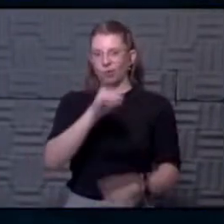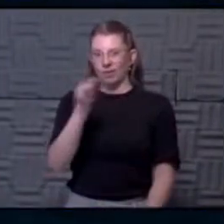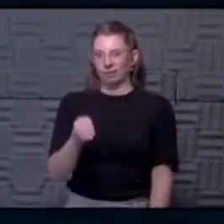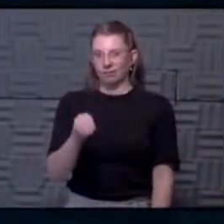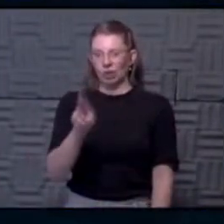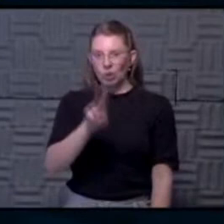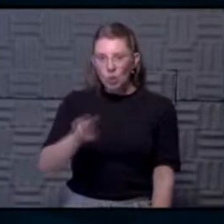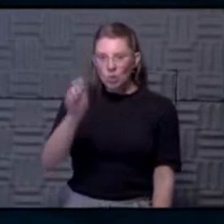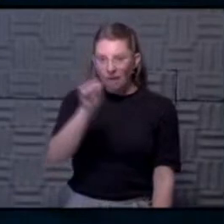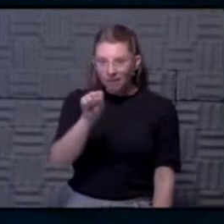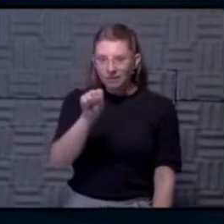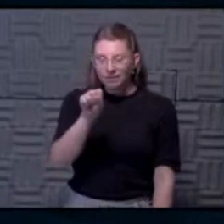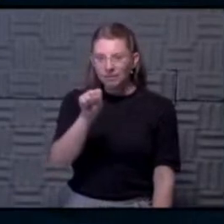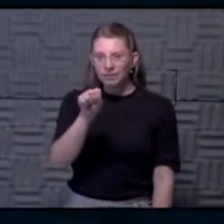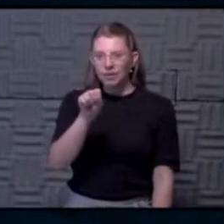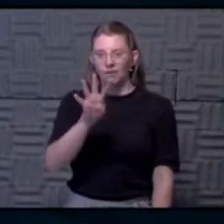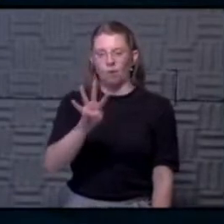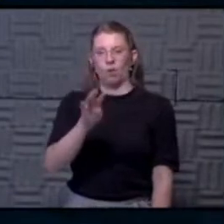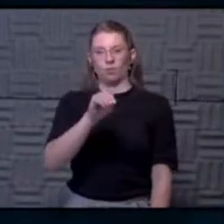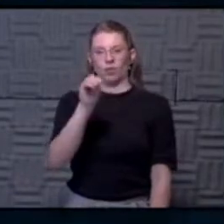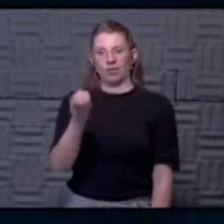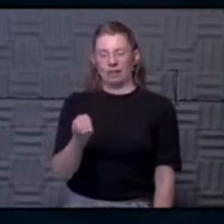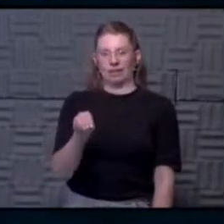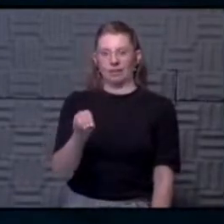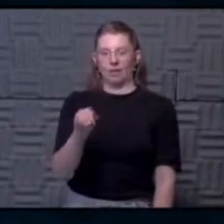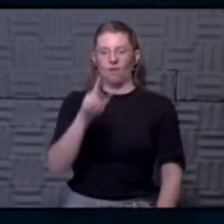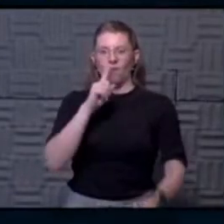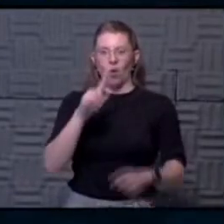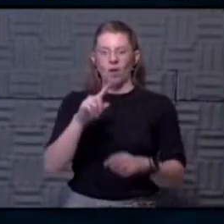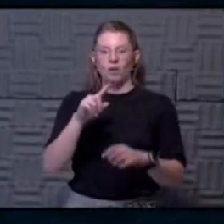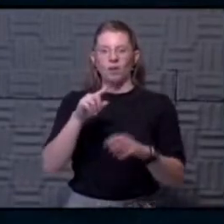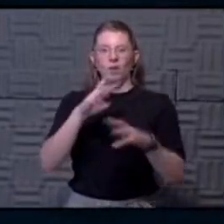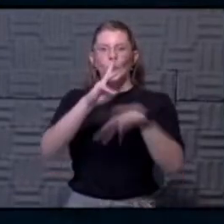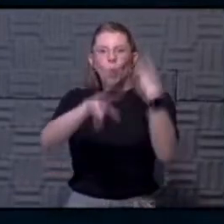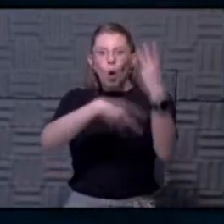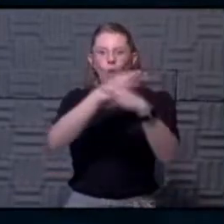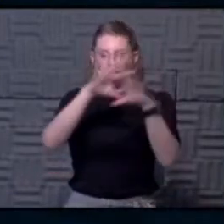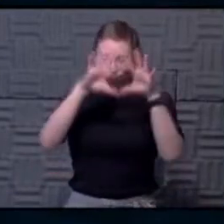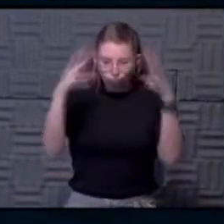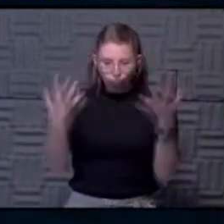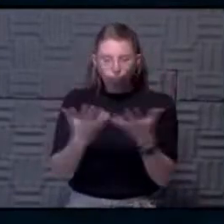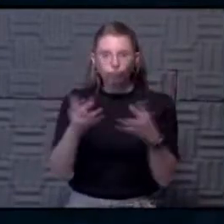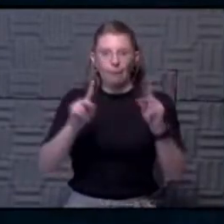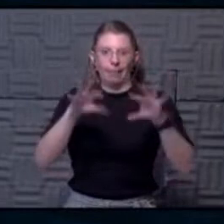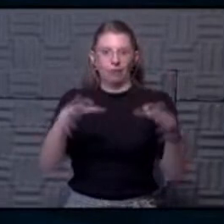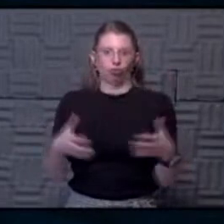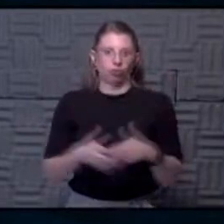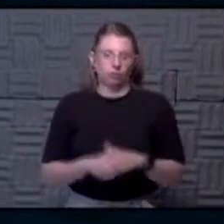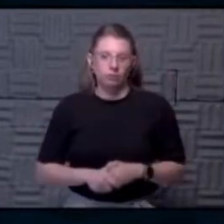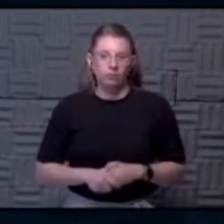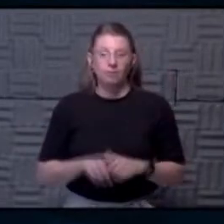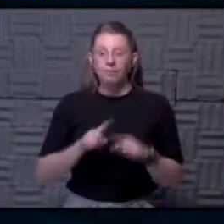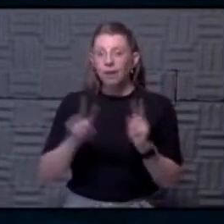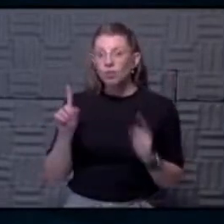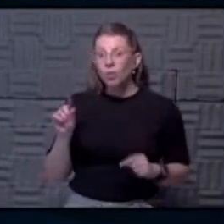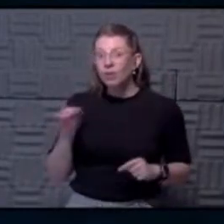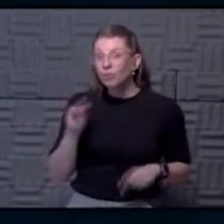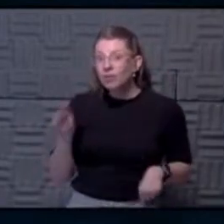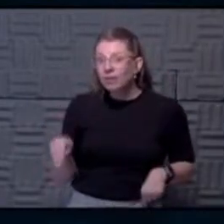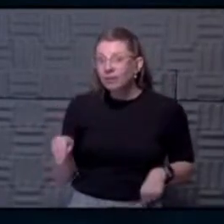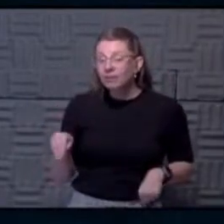The United States makes up 4% of the world population. But